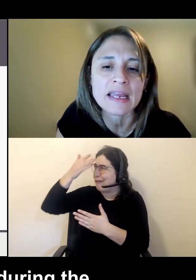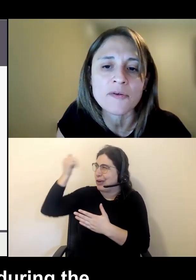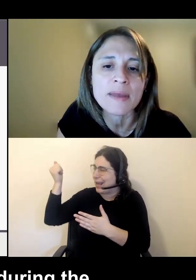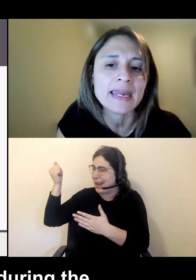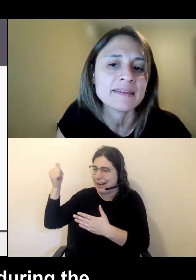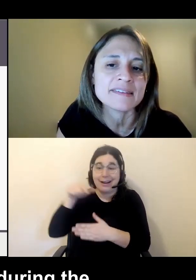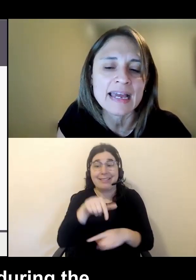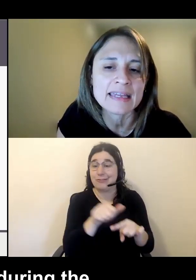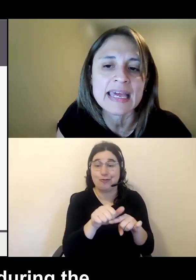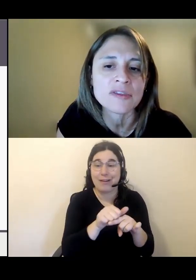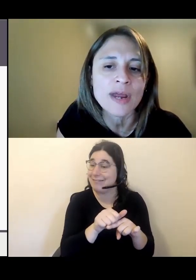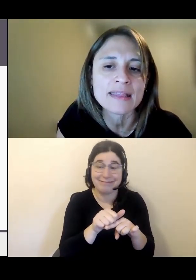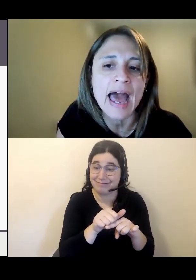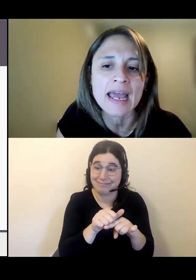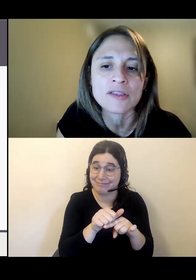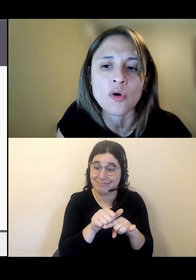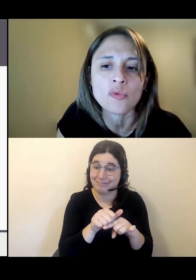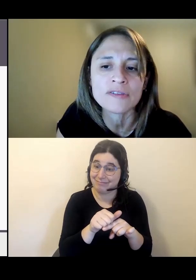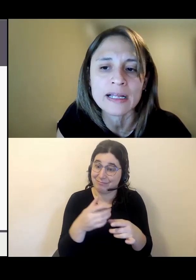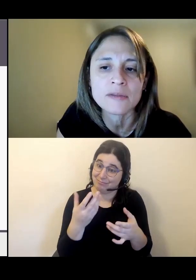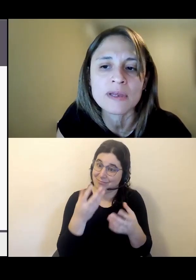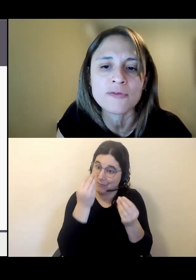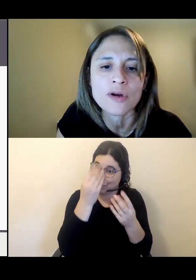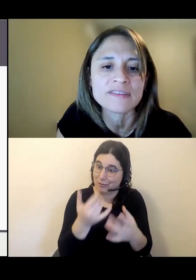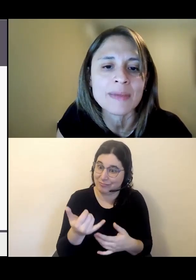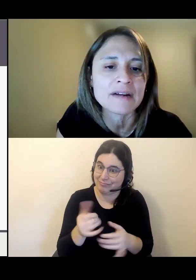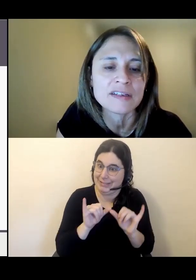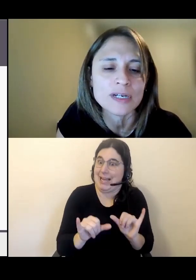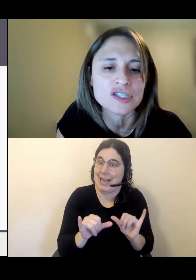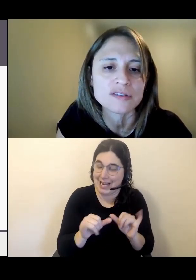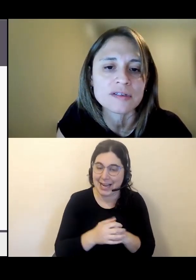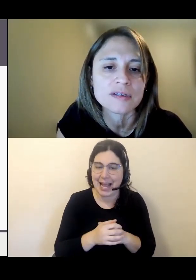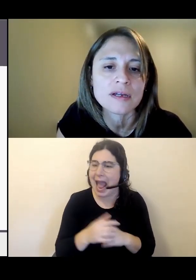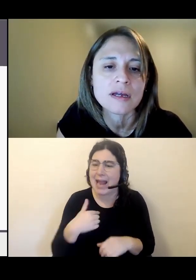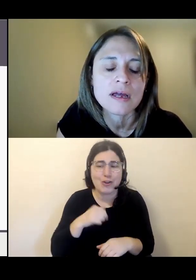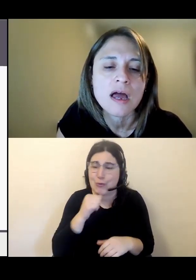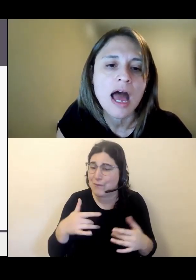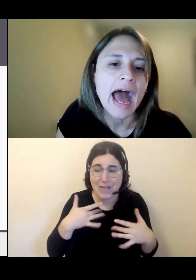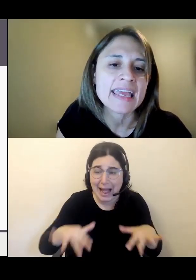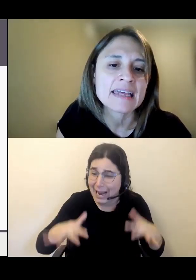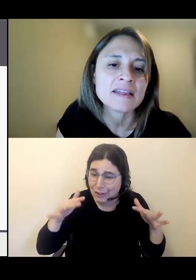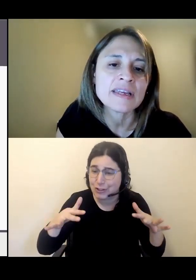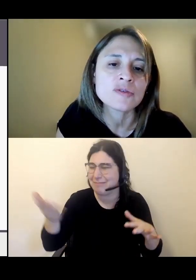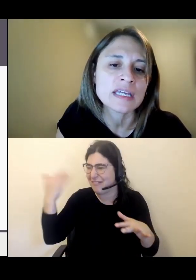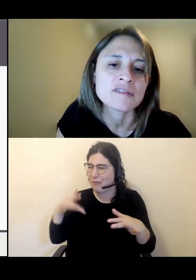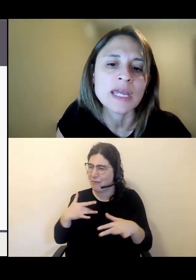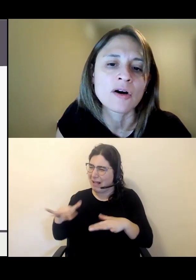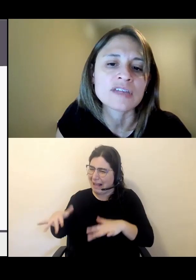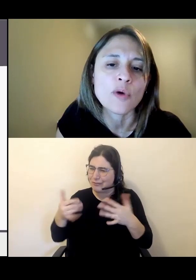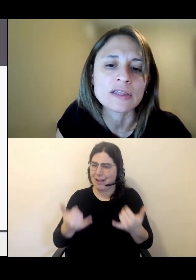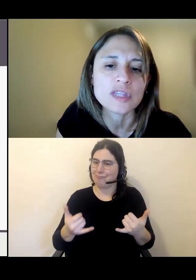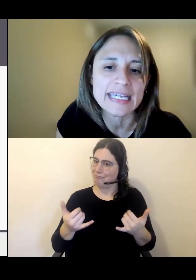I felt the crippling anxiety and dread I had always felt before in similar situations. I entered into